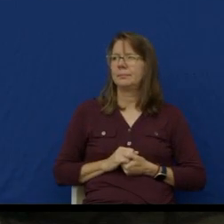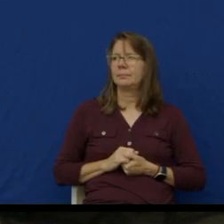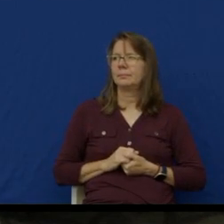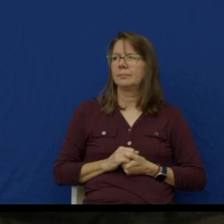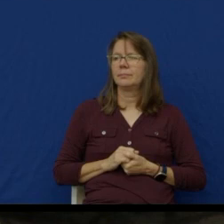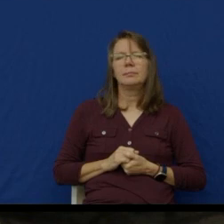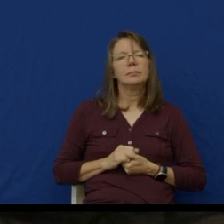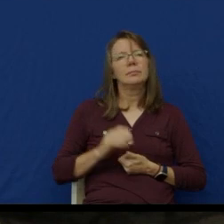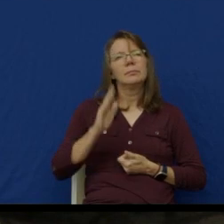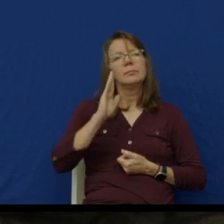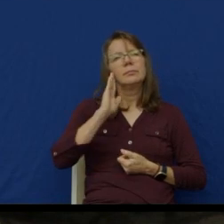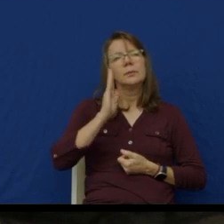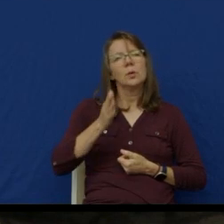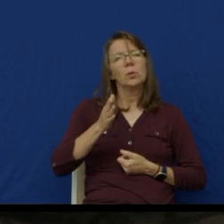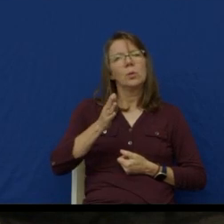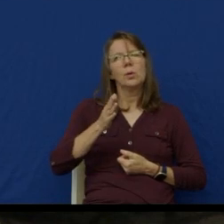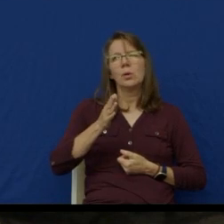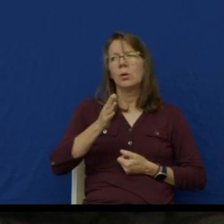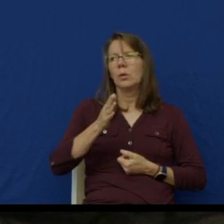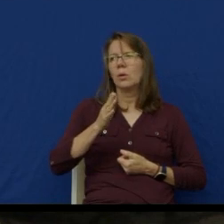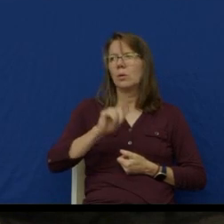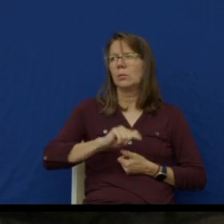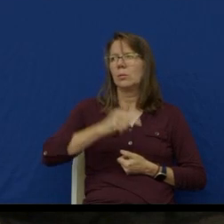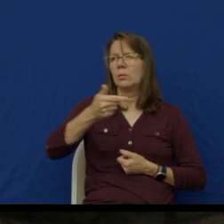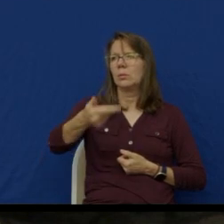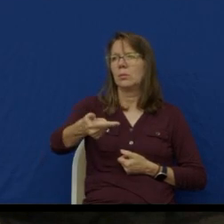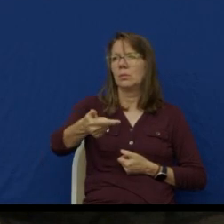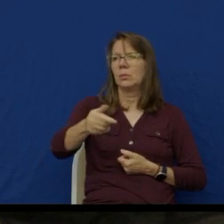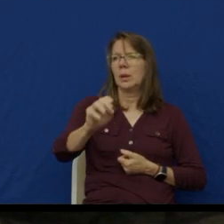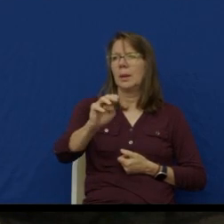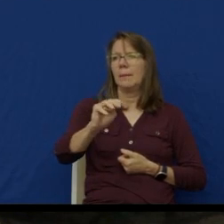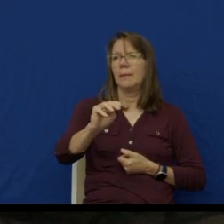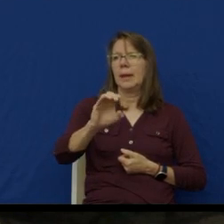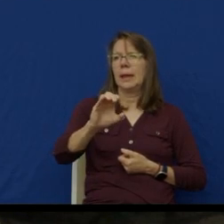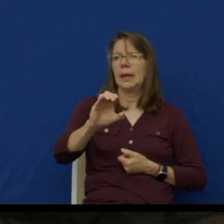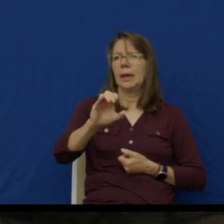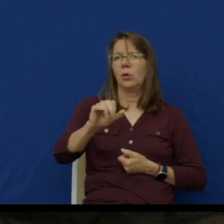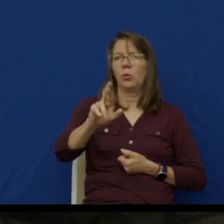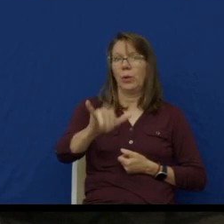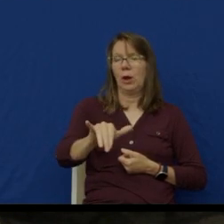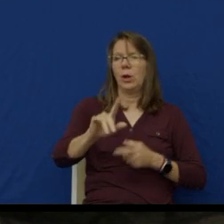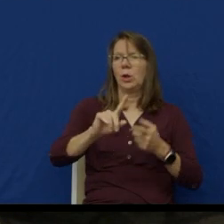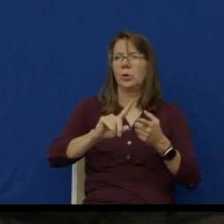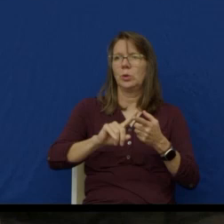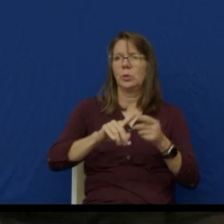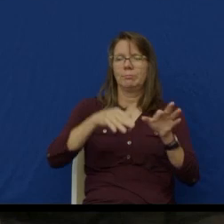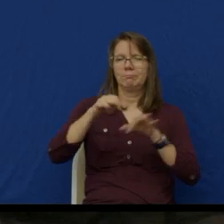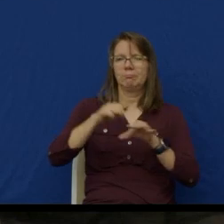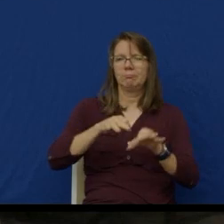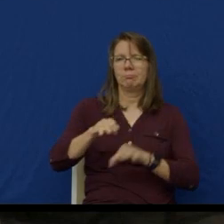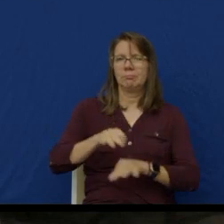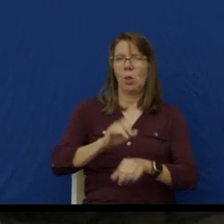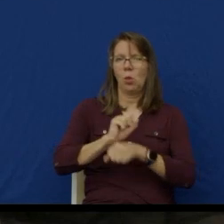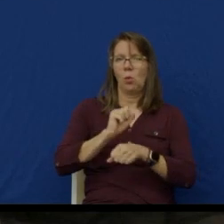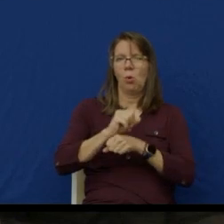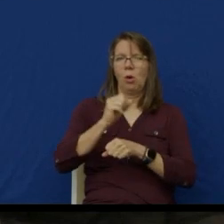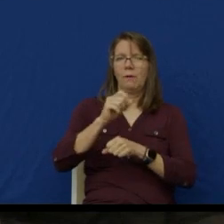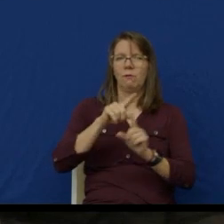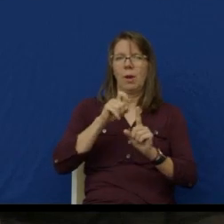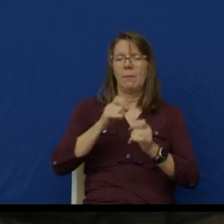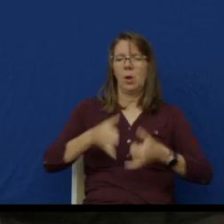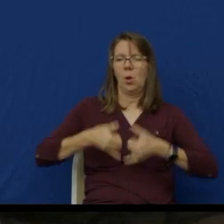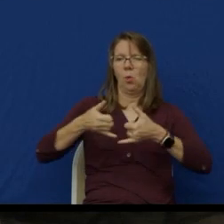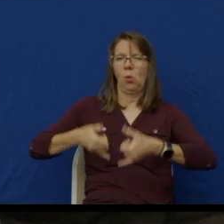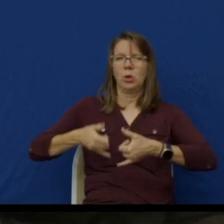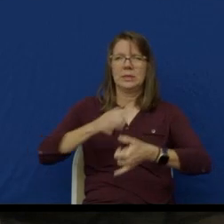I'm going to call on Mrs. McQuarrie, please, to present the work of the awards committee and